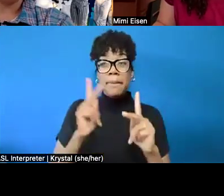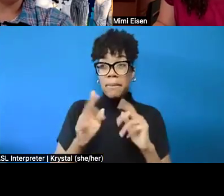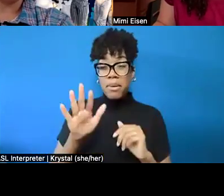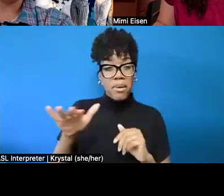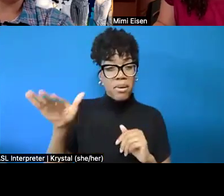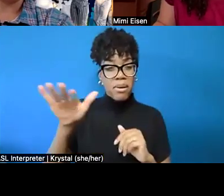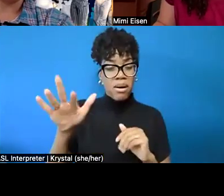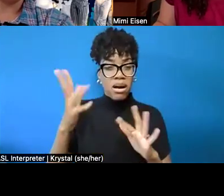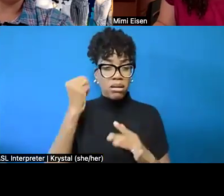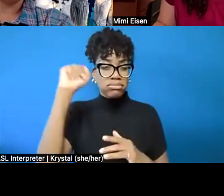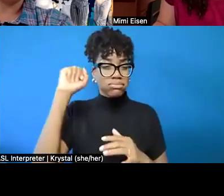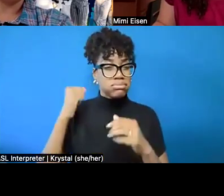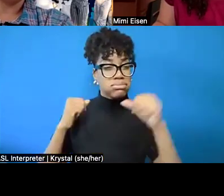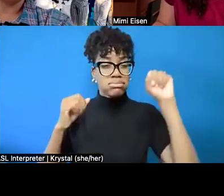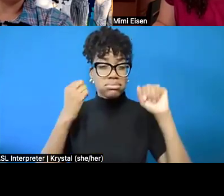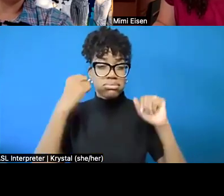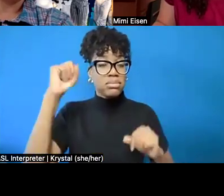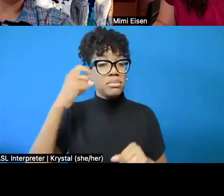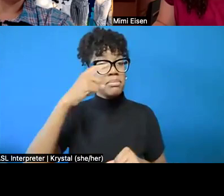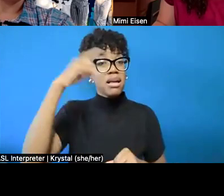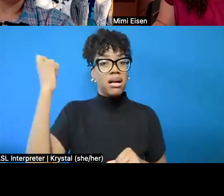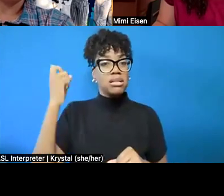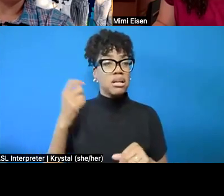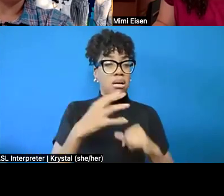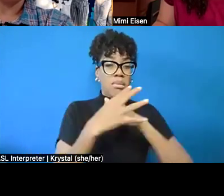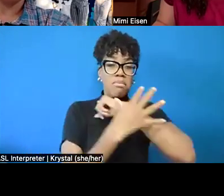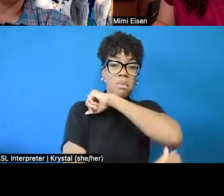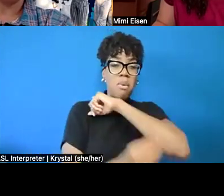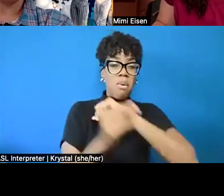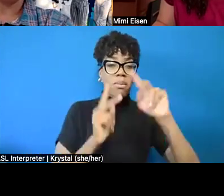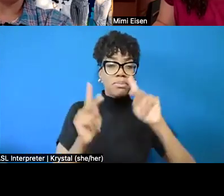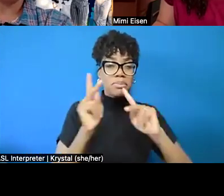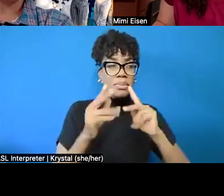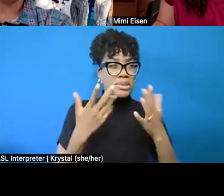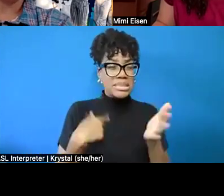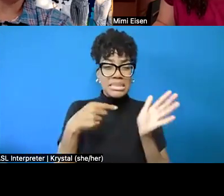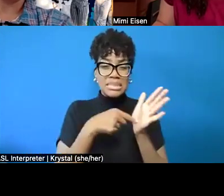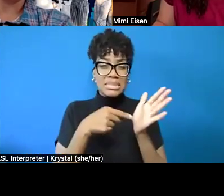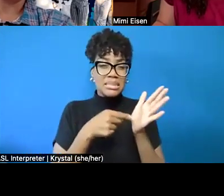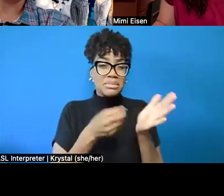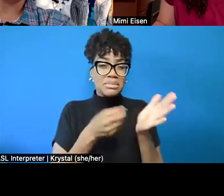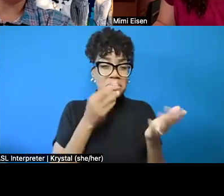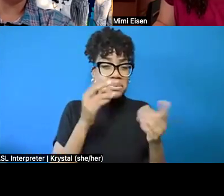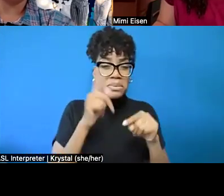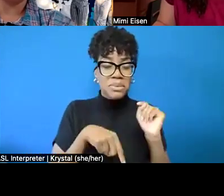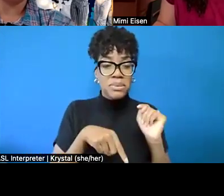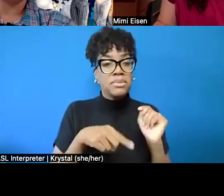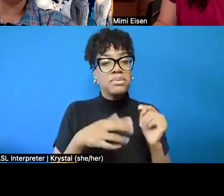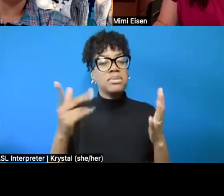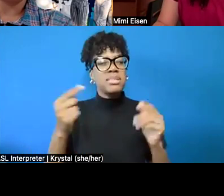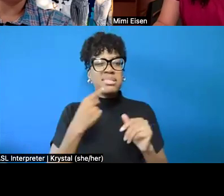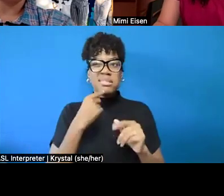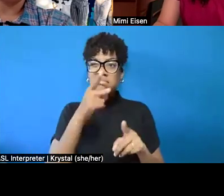high, throwing them in jail, right? Those were also people of the time, and